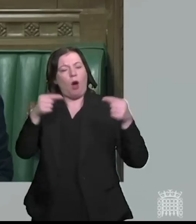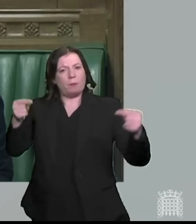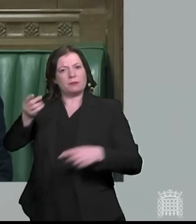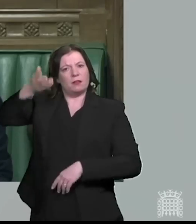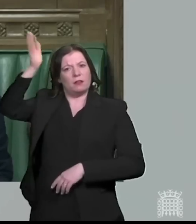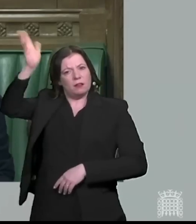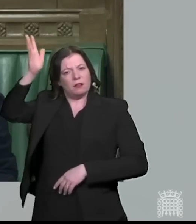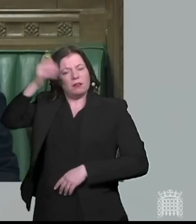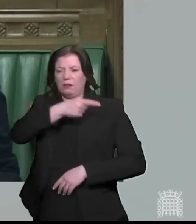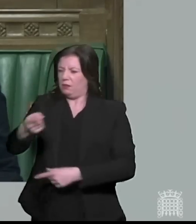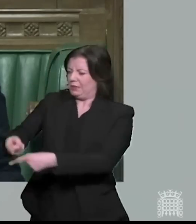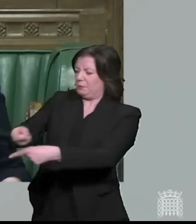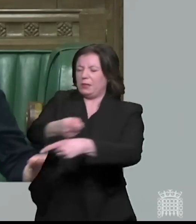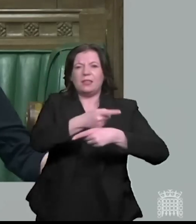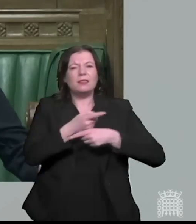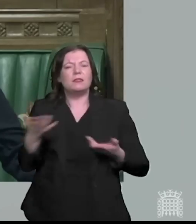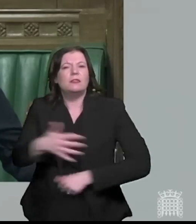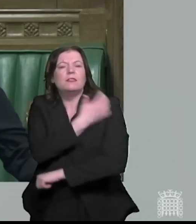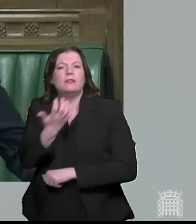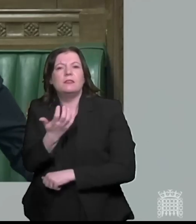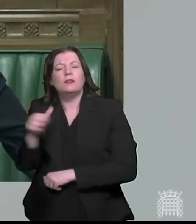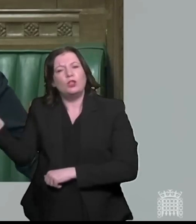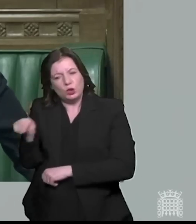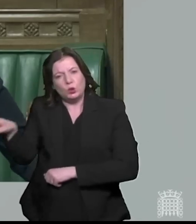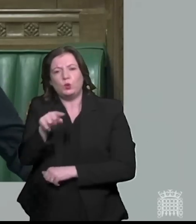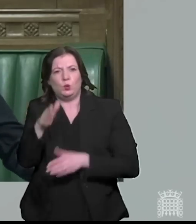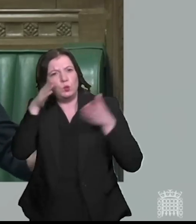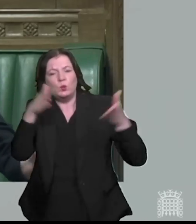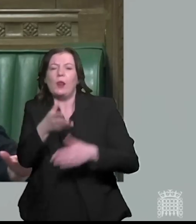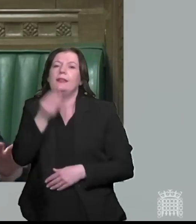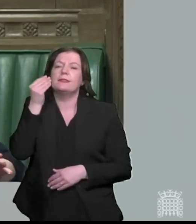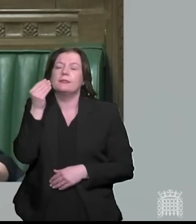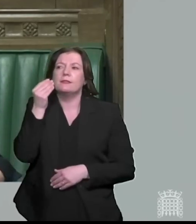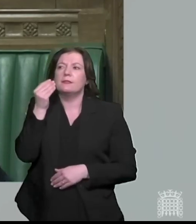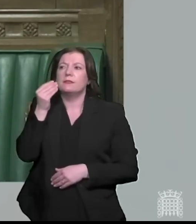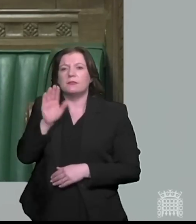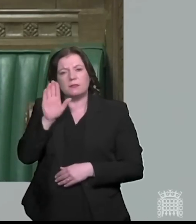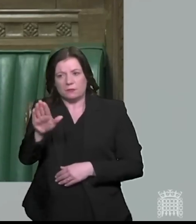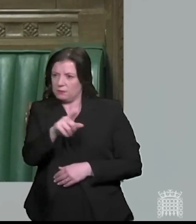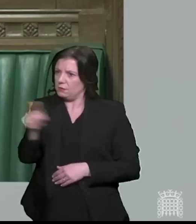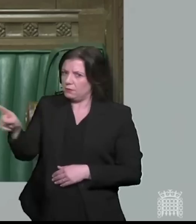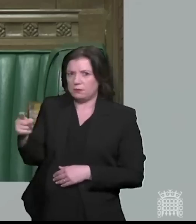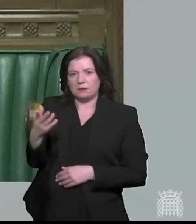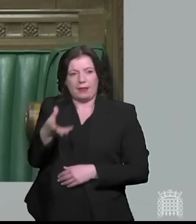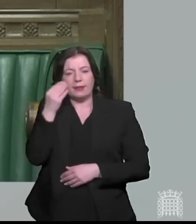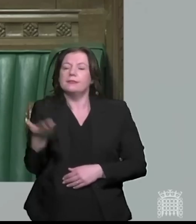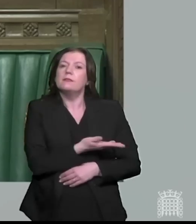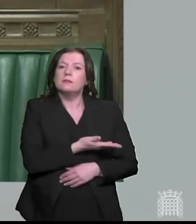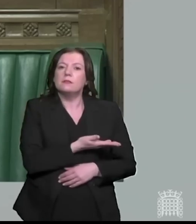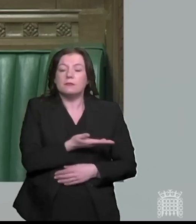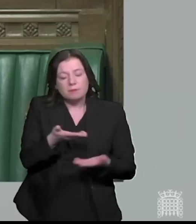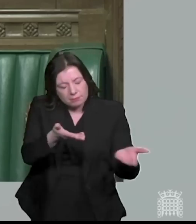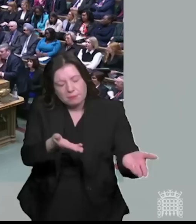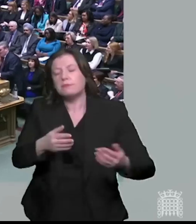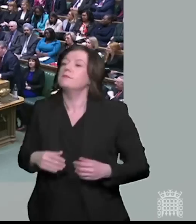delivering his response. They should be listening. Now, we will now listen to the Leader of the Opposition.